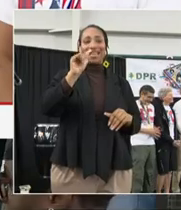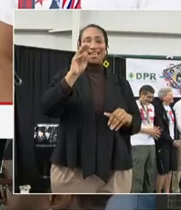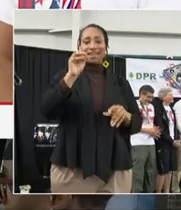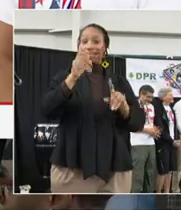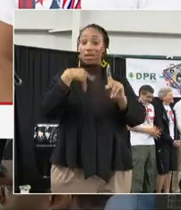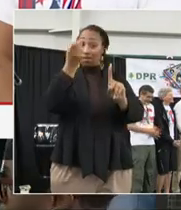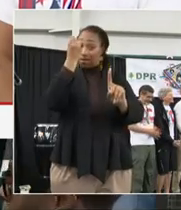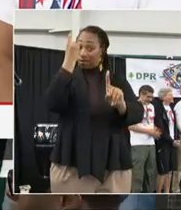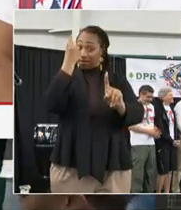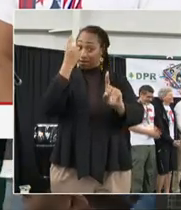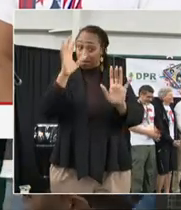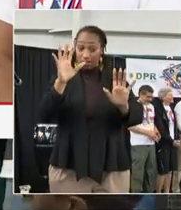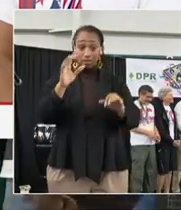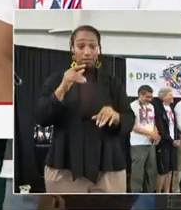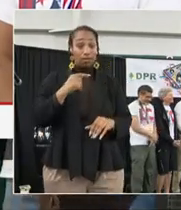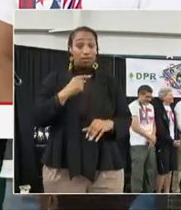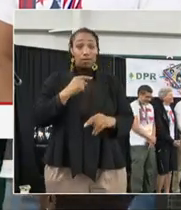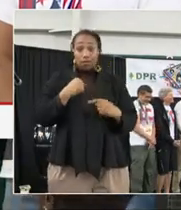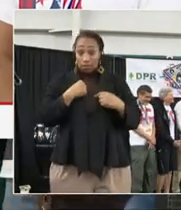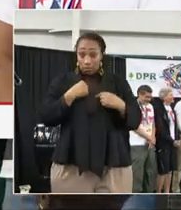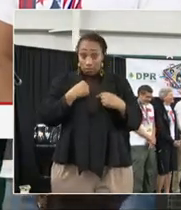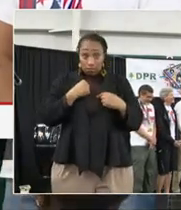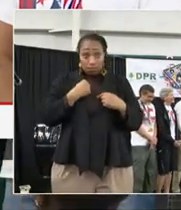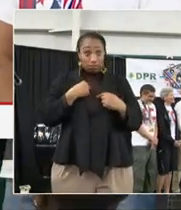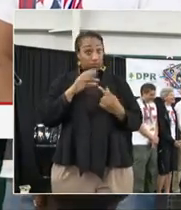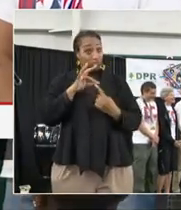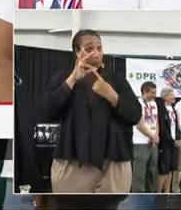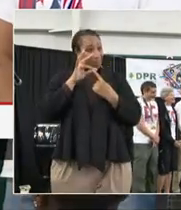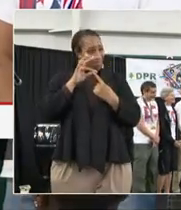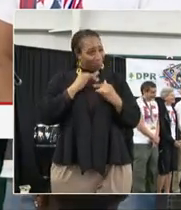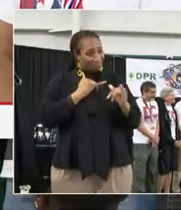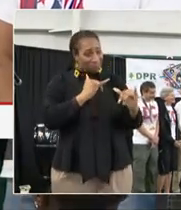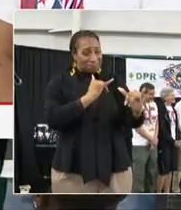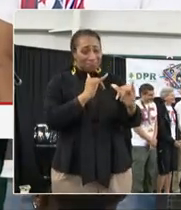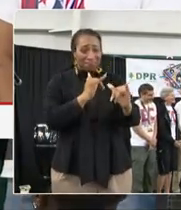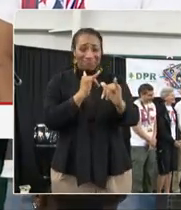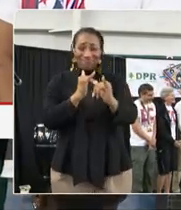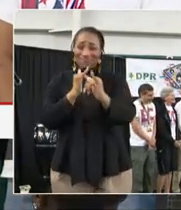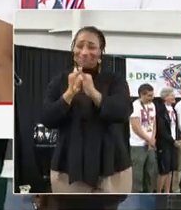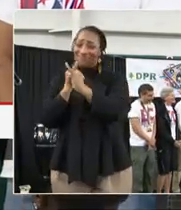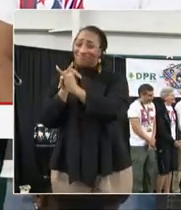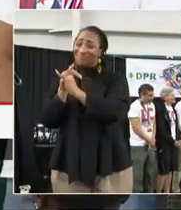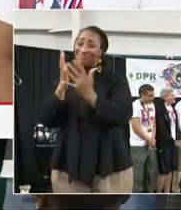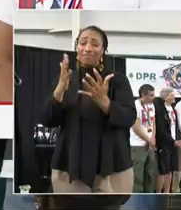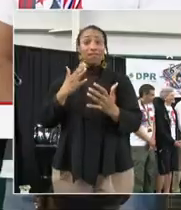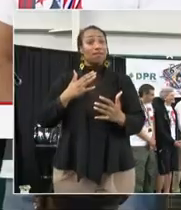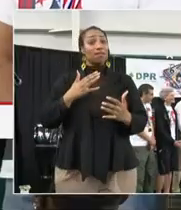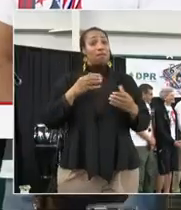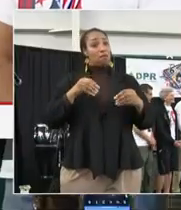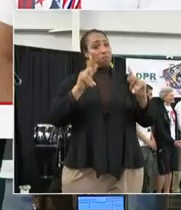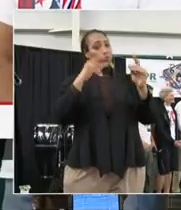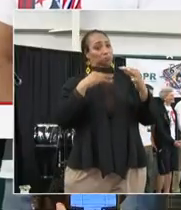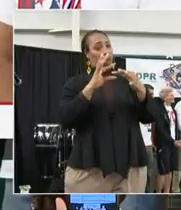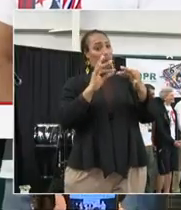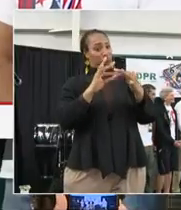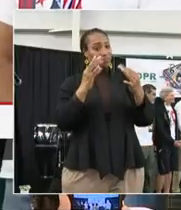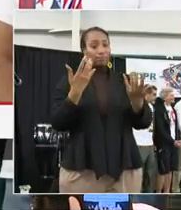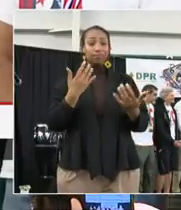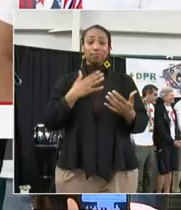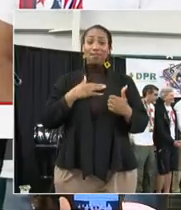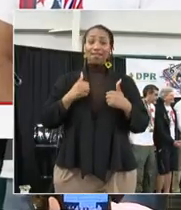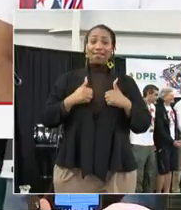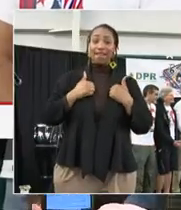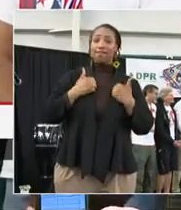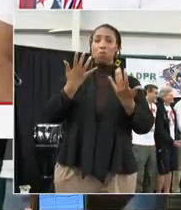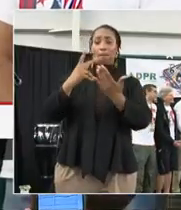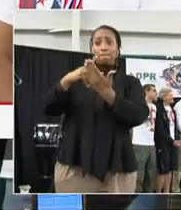life teaching, coaching, and building programs to keep D.C. moving, from swimming championships at